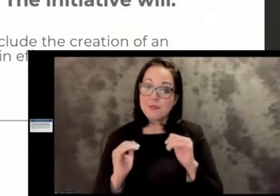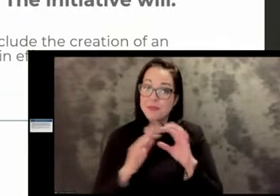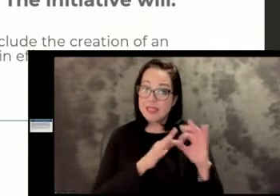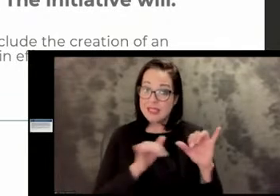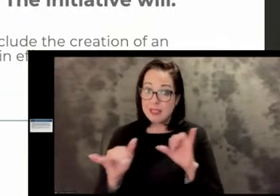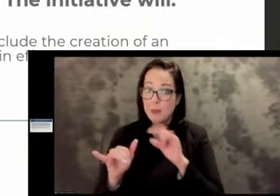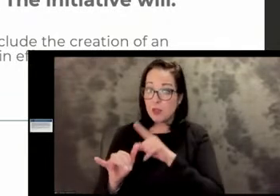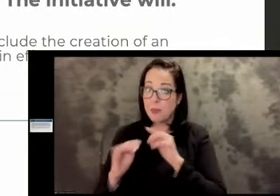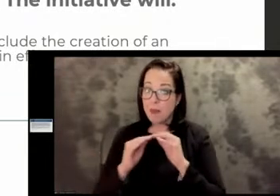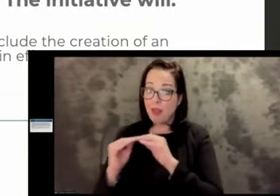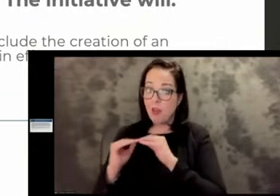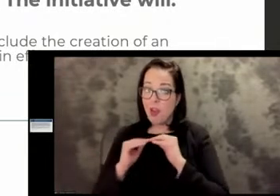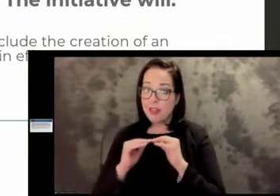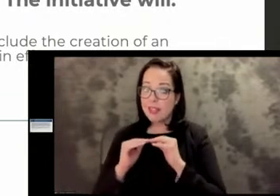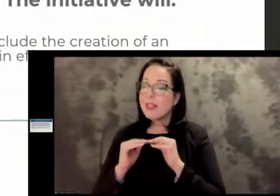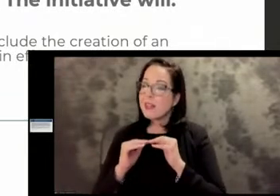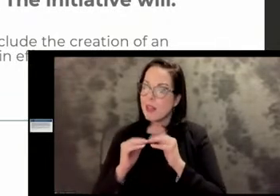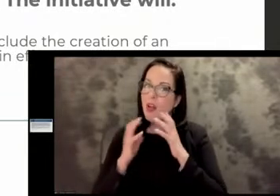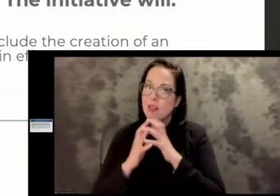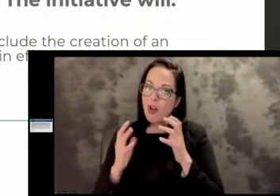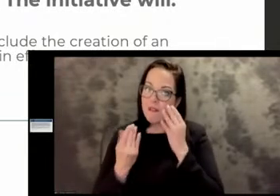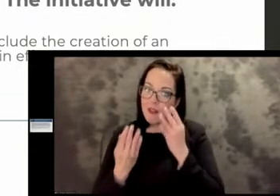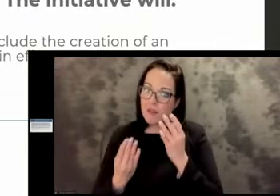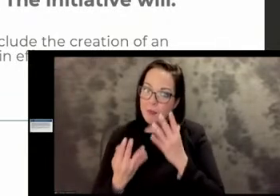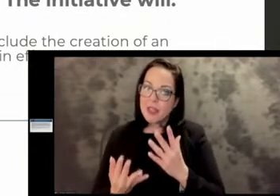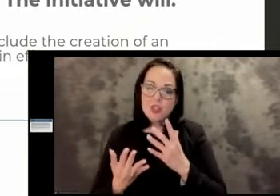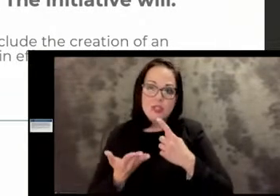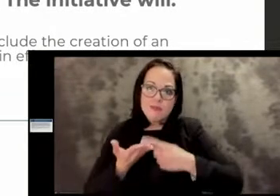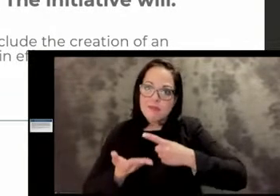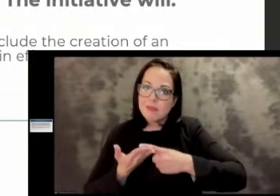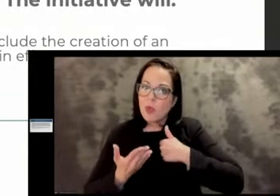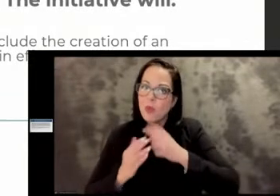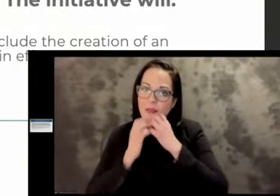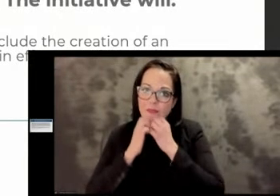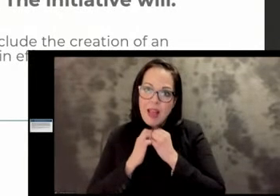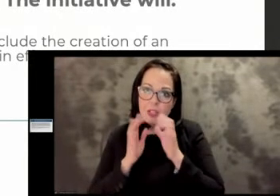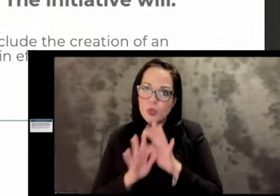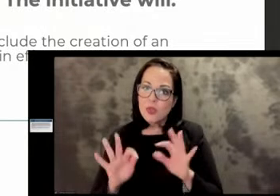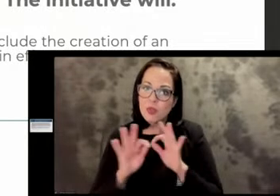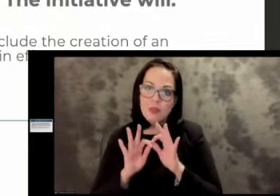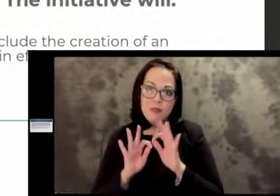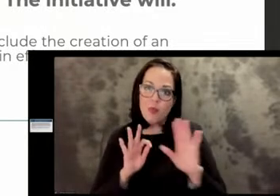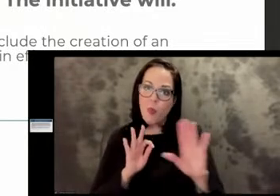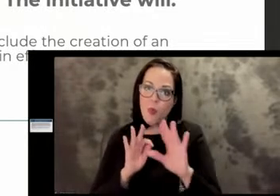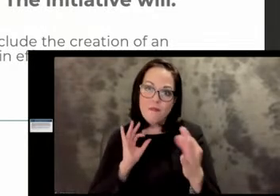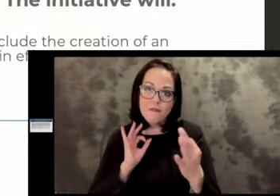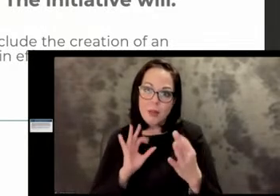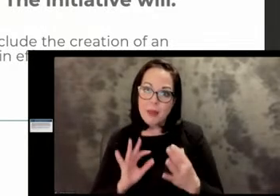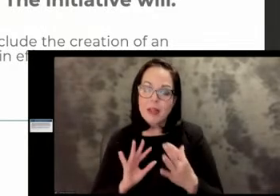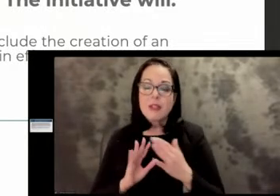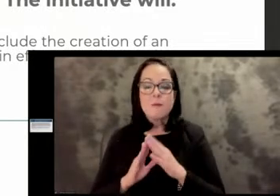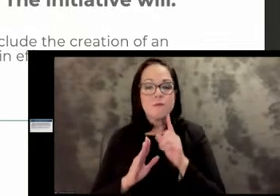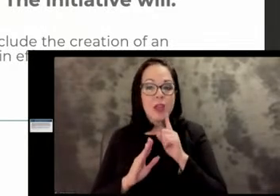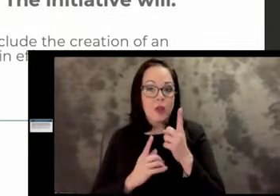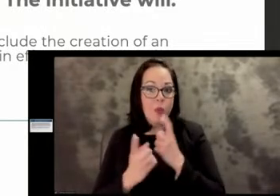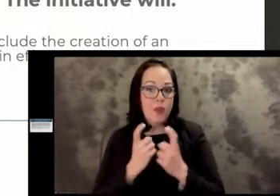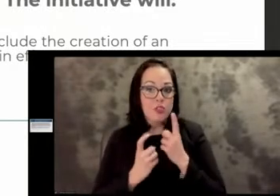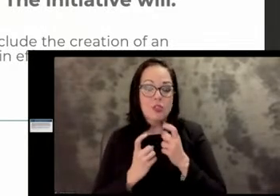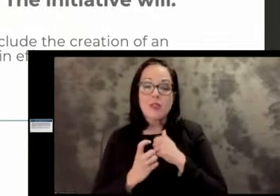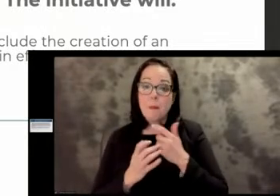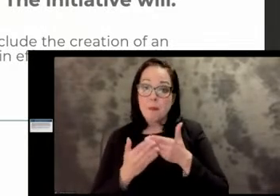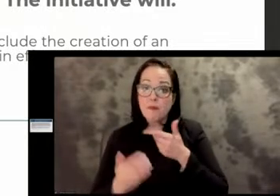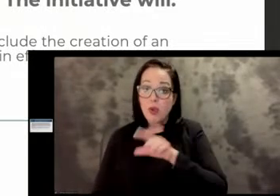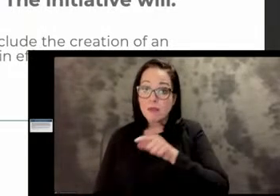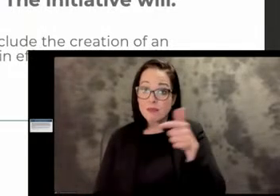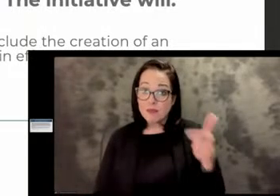ones you will hear, it's a lot of information to cover, and we value the feedback and questions. But before I hand it over to our Madam Chair to facilitate